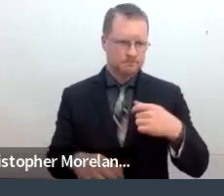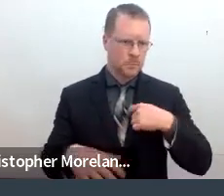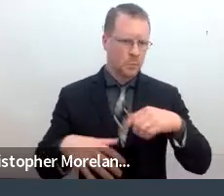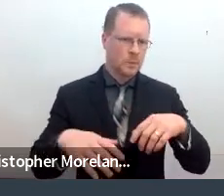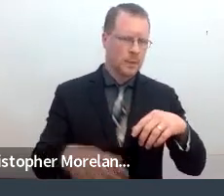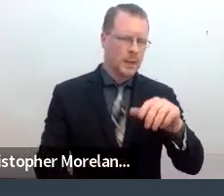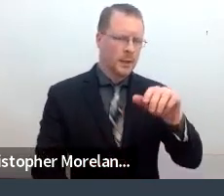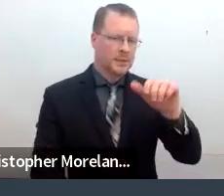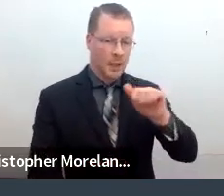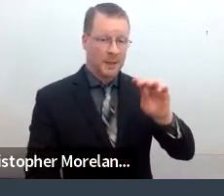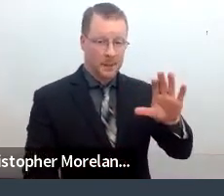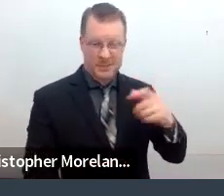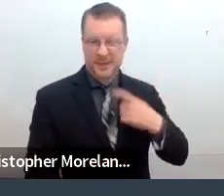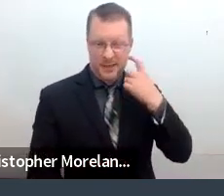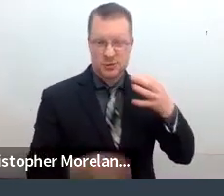Now, for this survey,